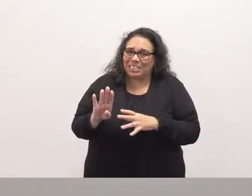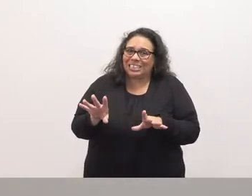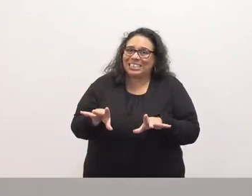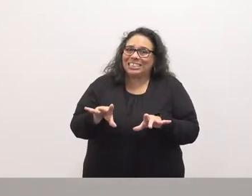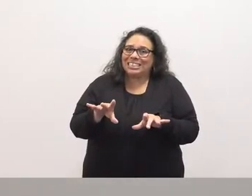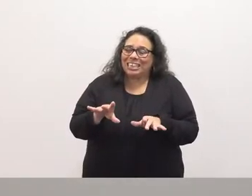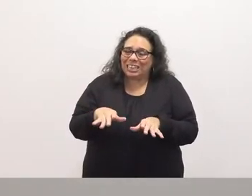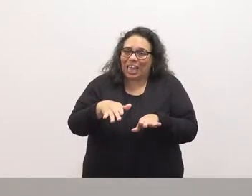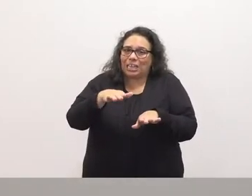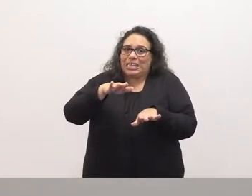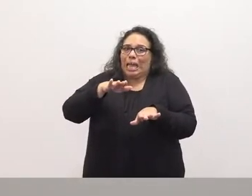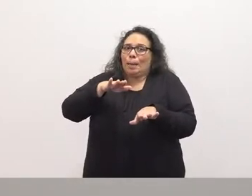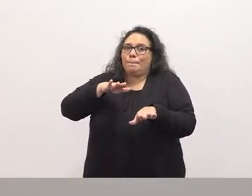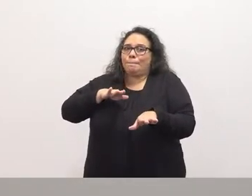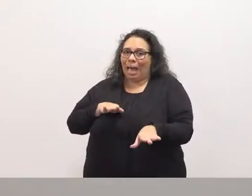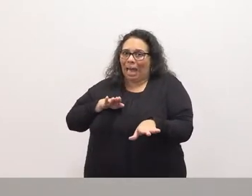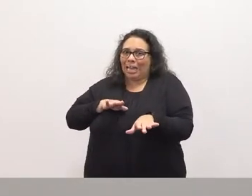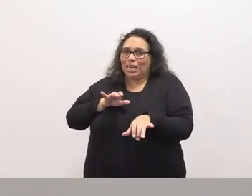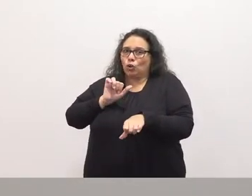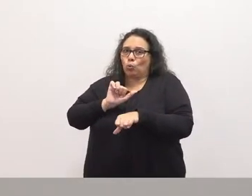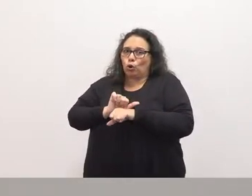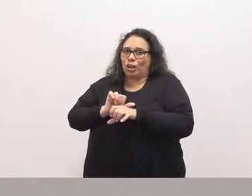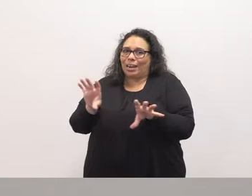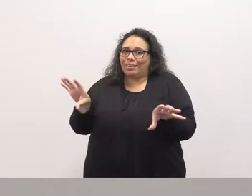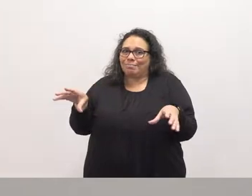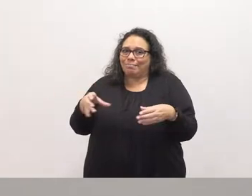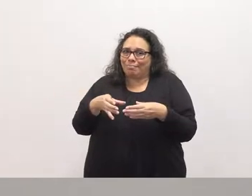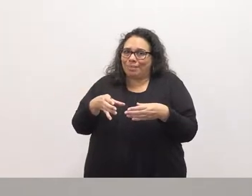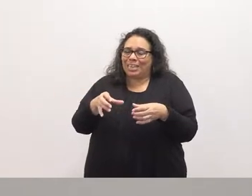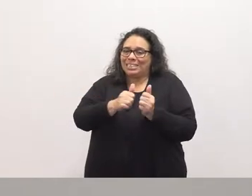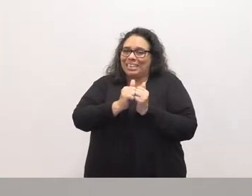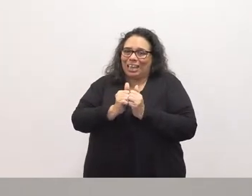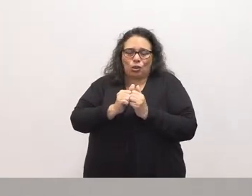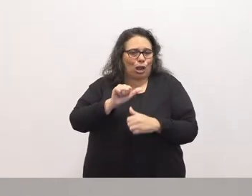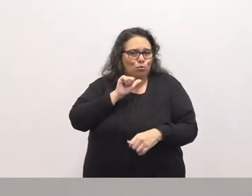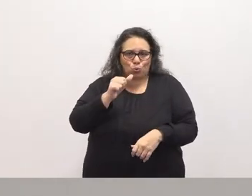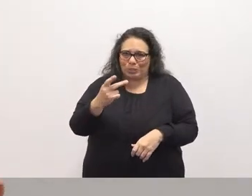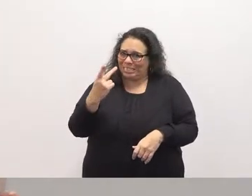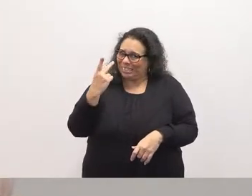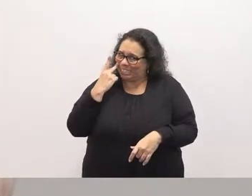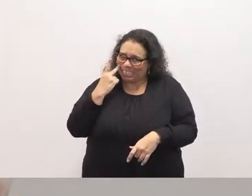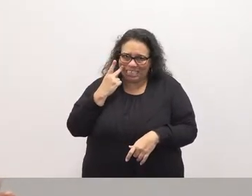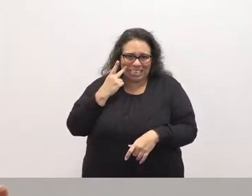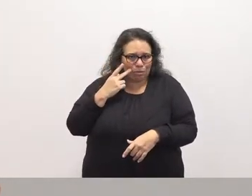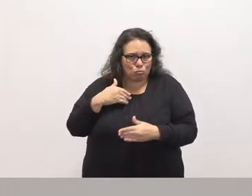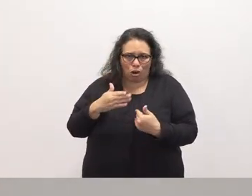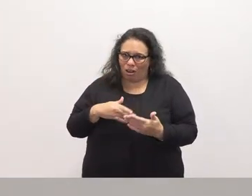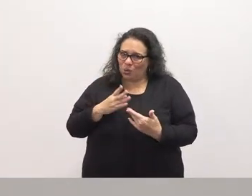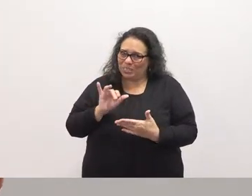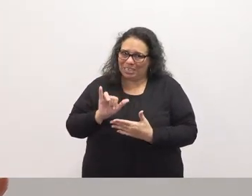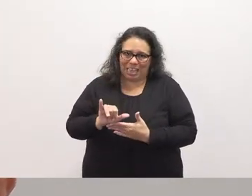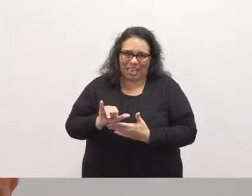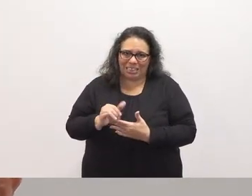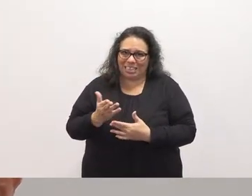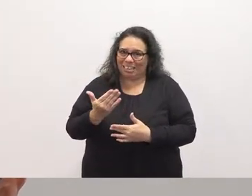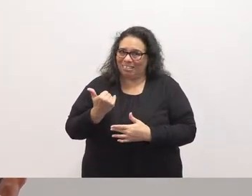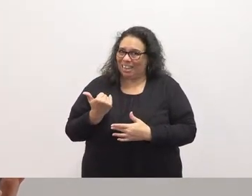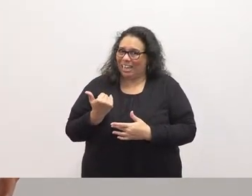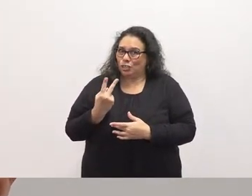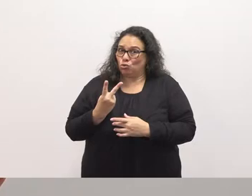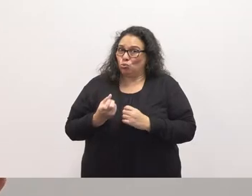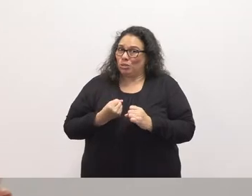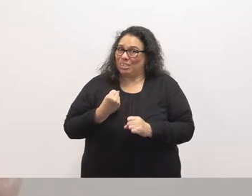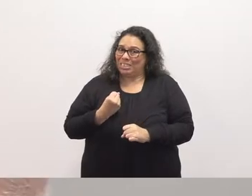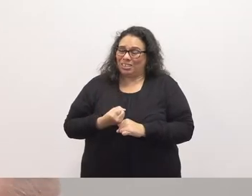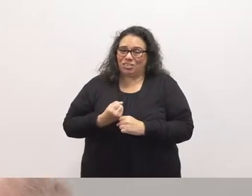step back and then trying to work on this all together. And I don't see that we've made much progress in that in the last 2 years